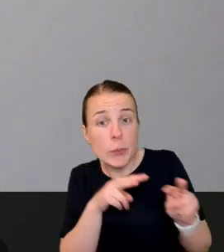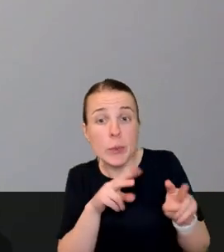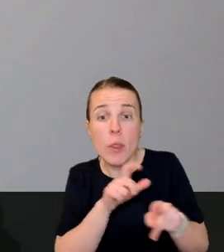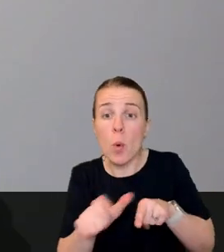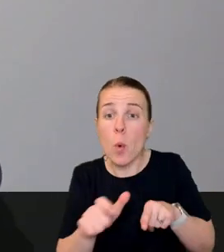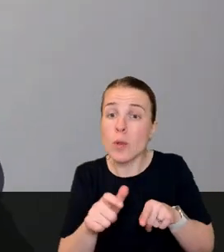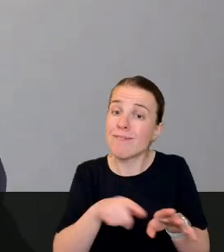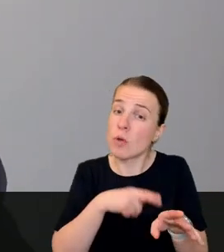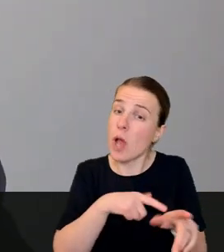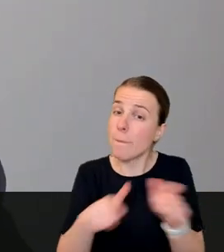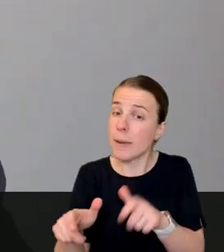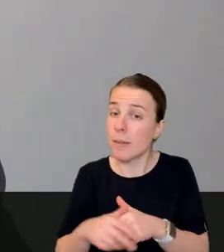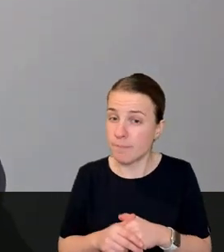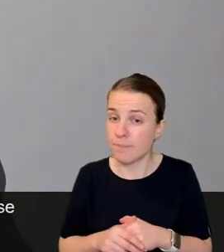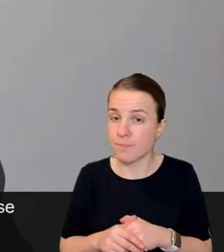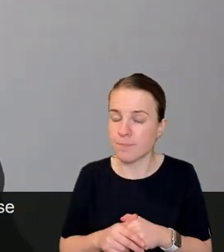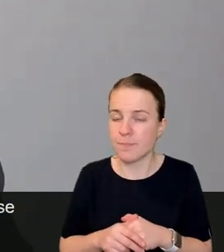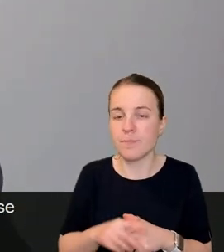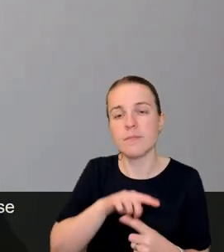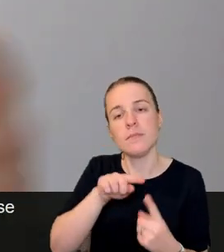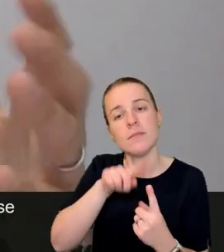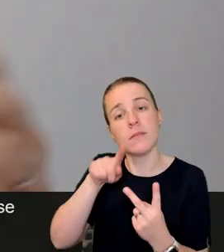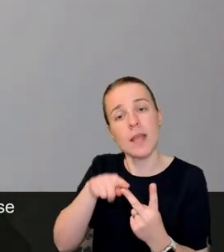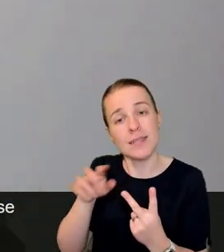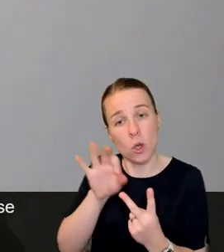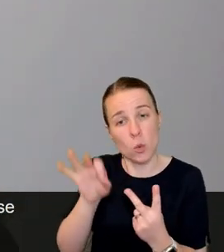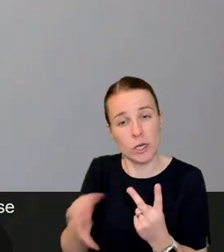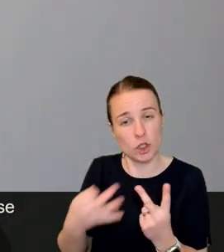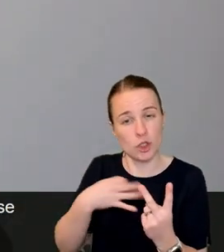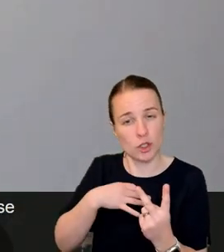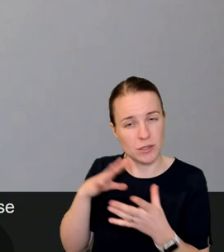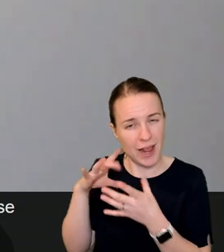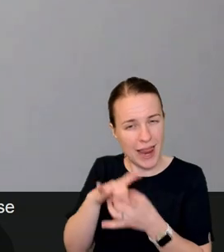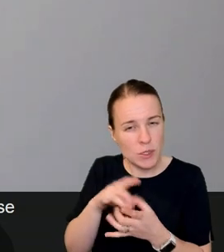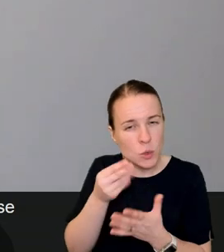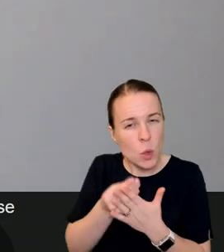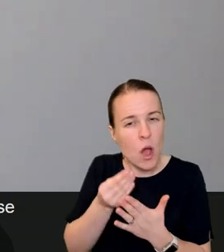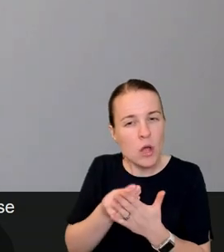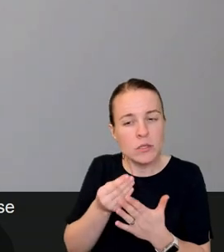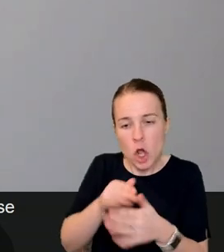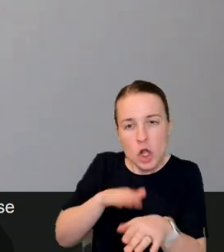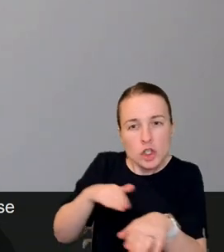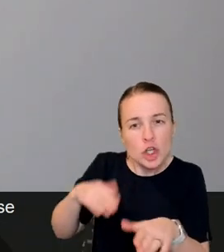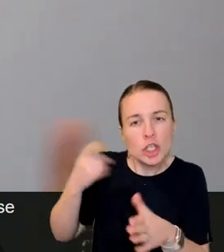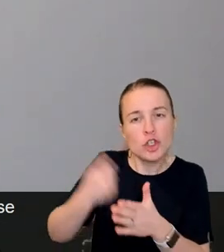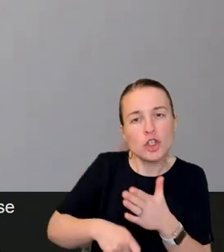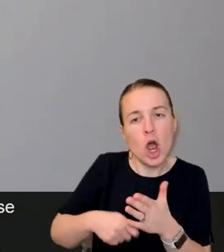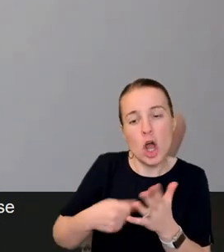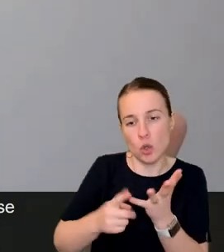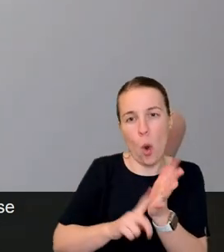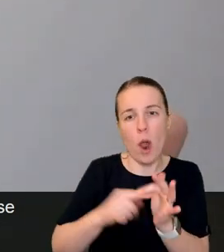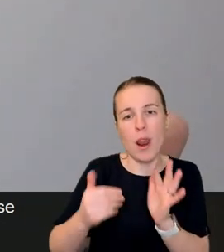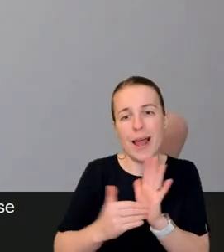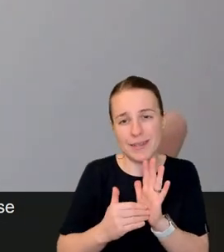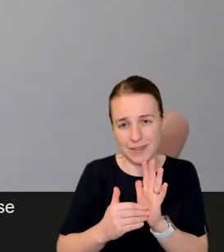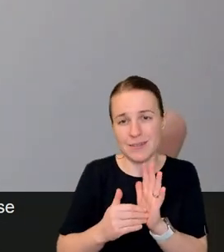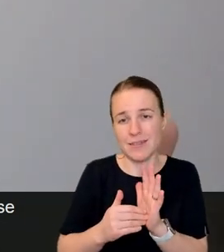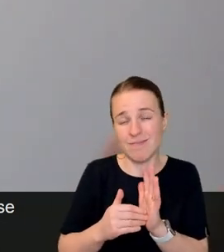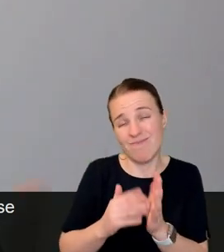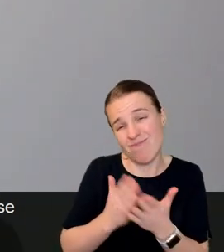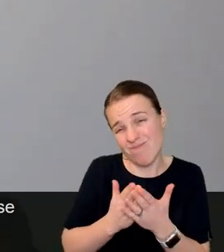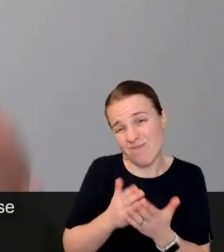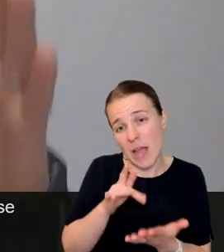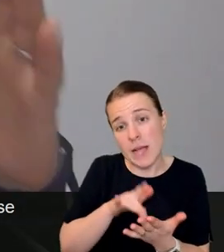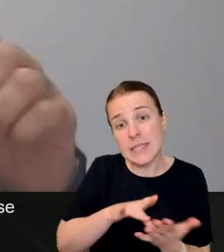The second question was in relation to the cost of the congestion charge and ultra-low emissions. Look, we've got a choice to make as a city and a